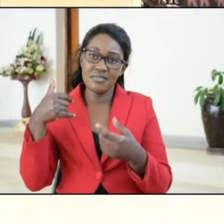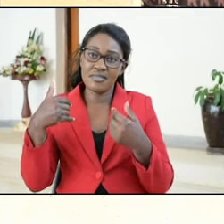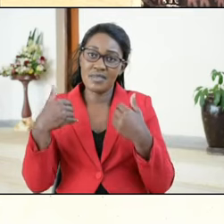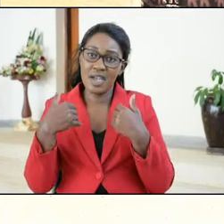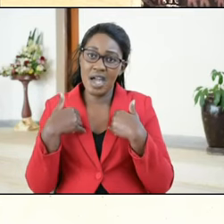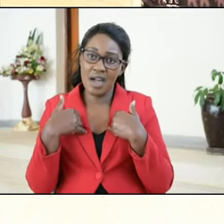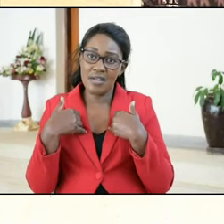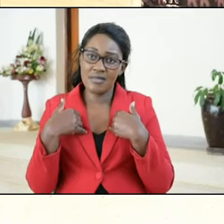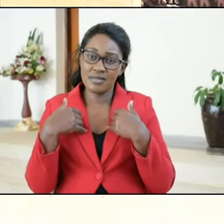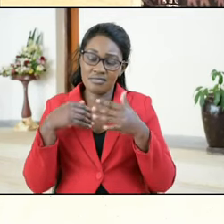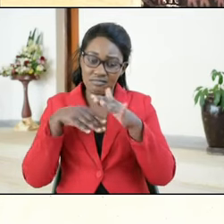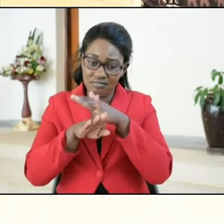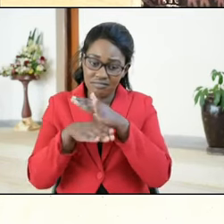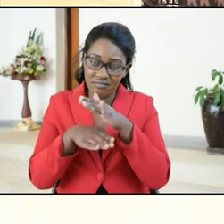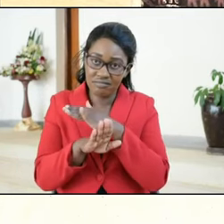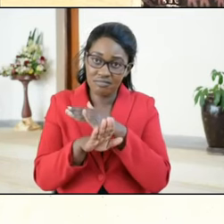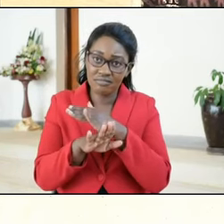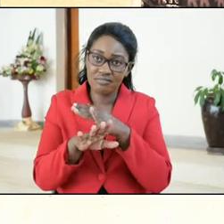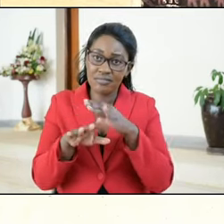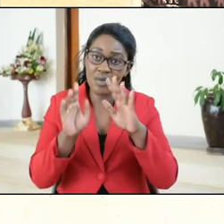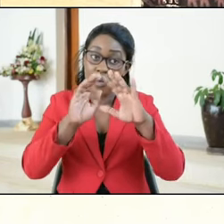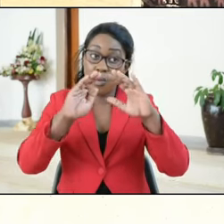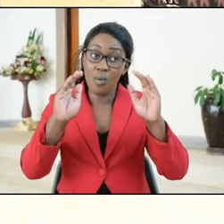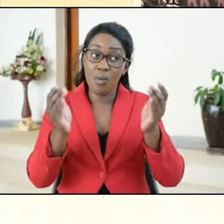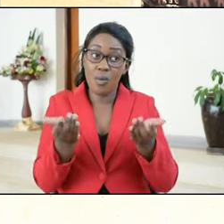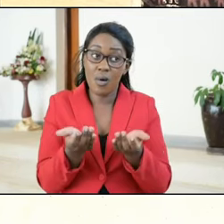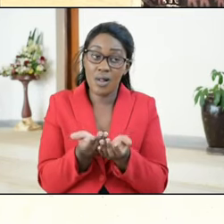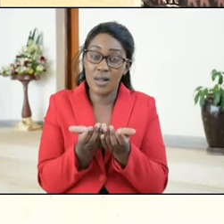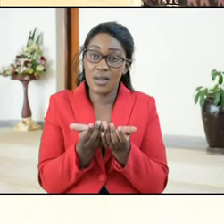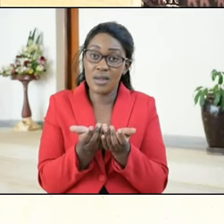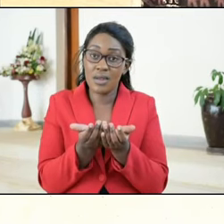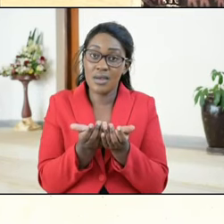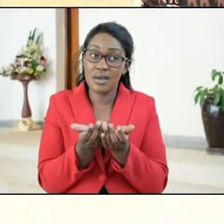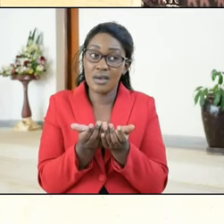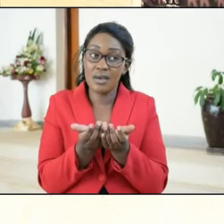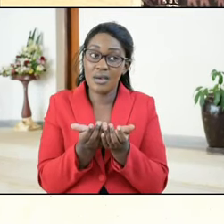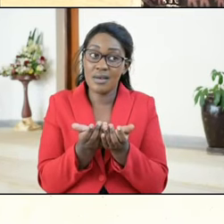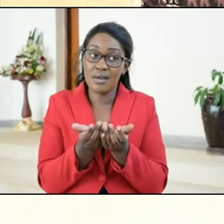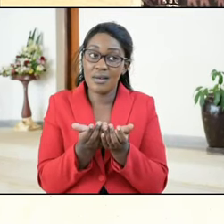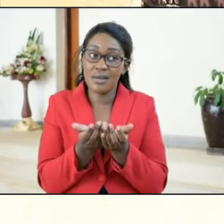entire world. And that is the experience of humanity now, wherever we are.